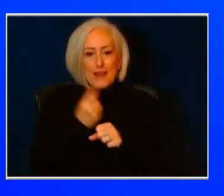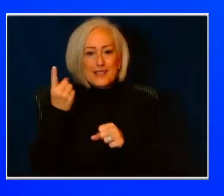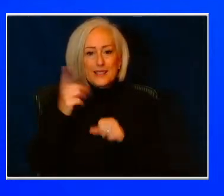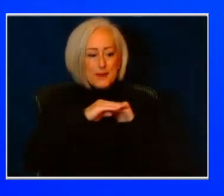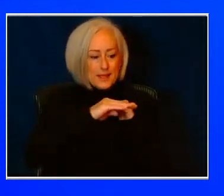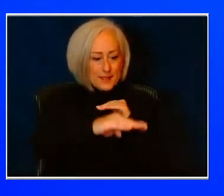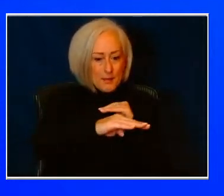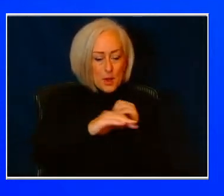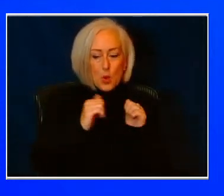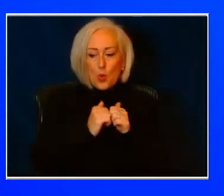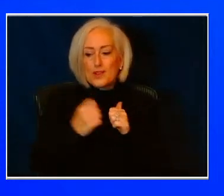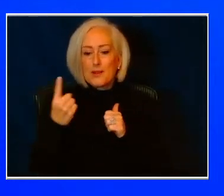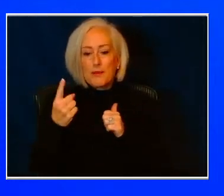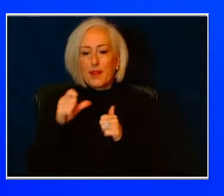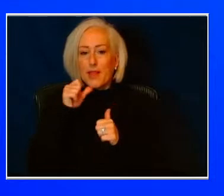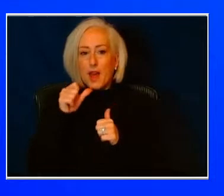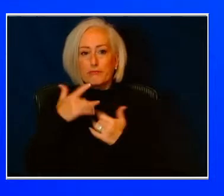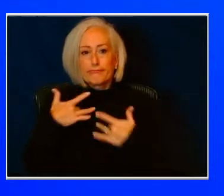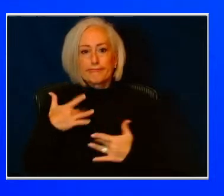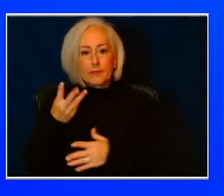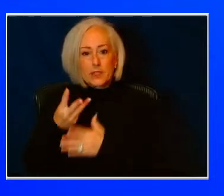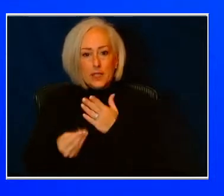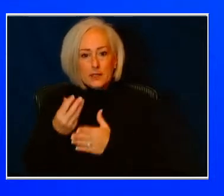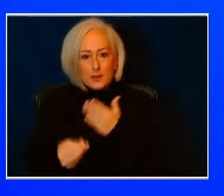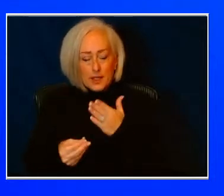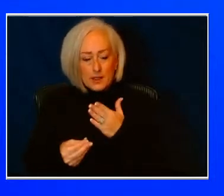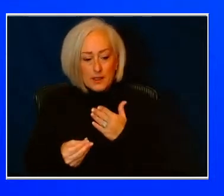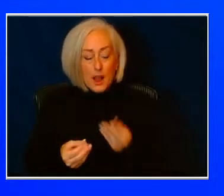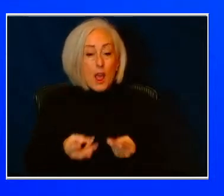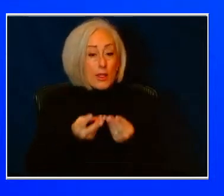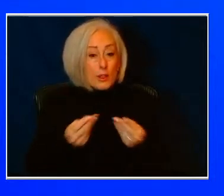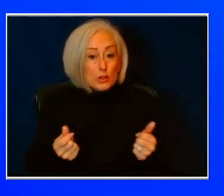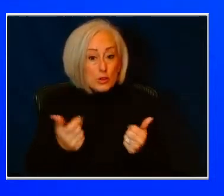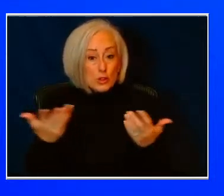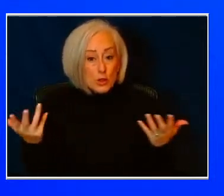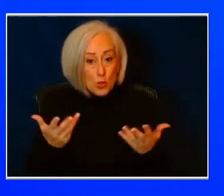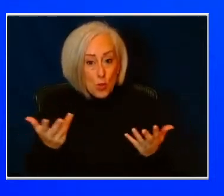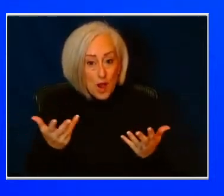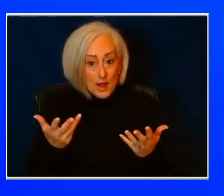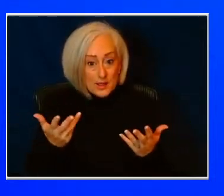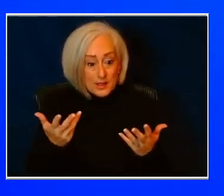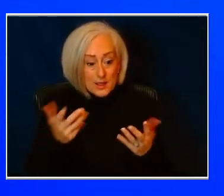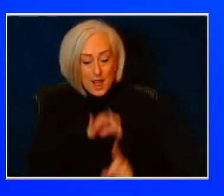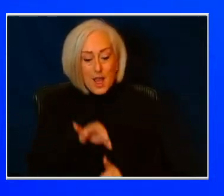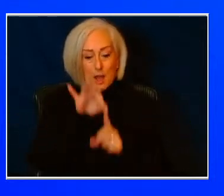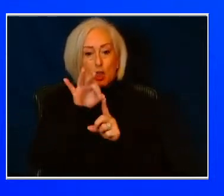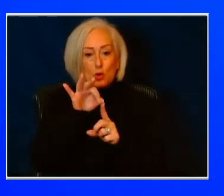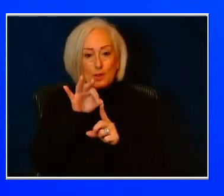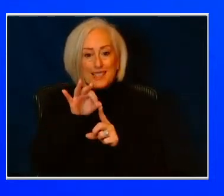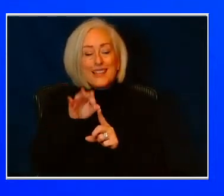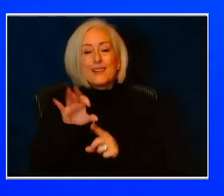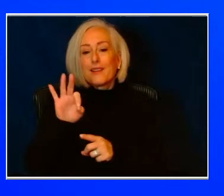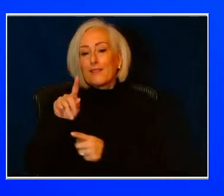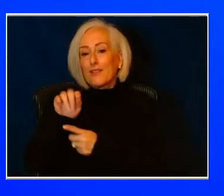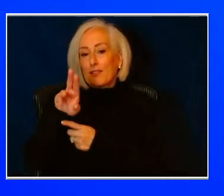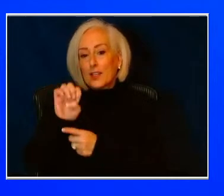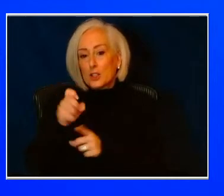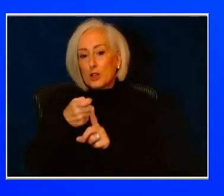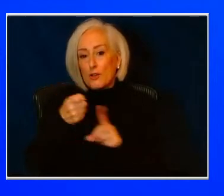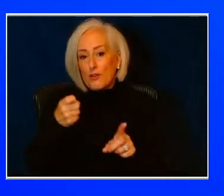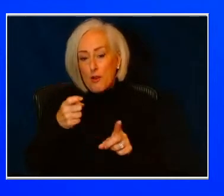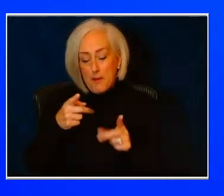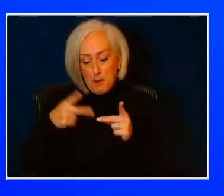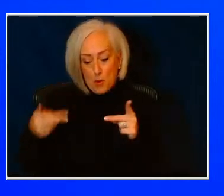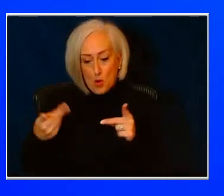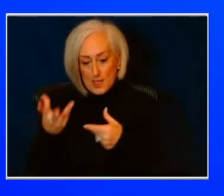things? And we found the solution is actually there are very unique features of some proteins in the brain. When memory engages